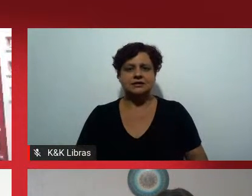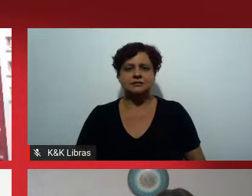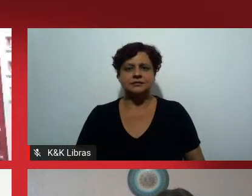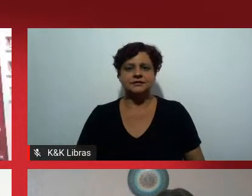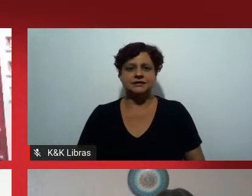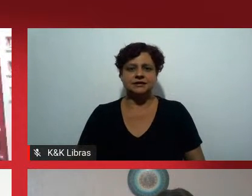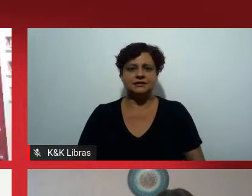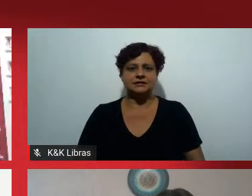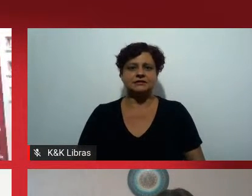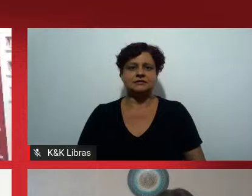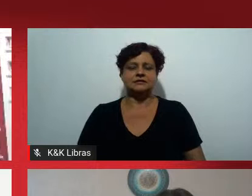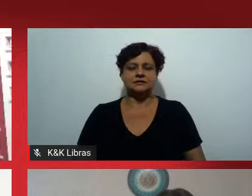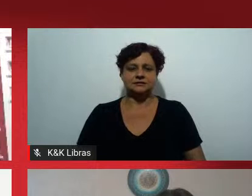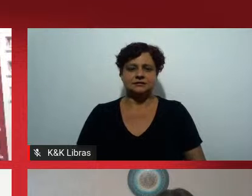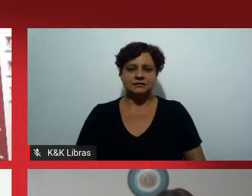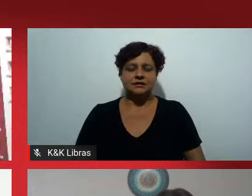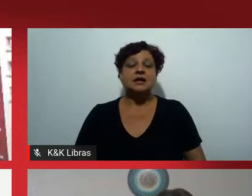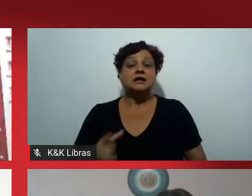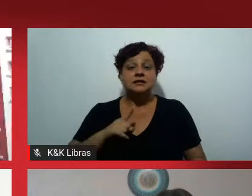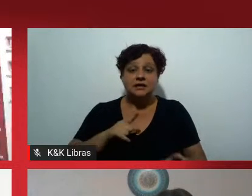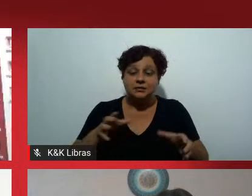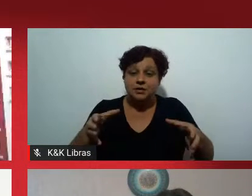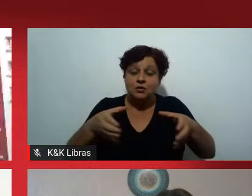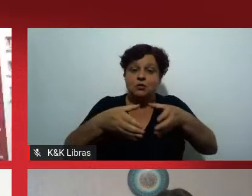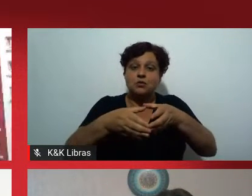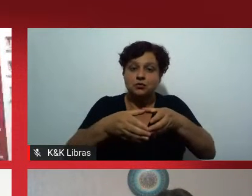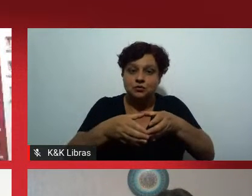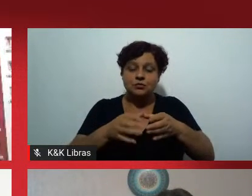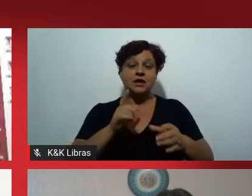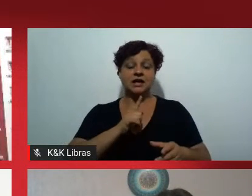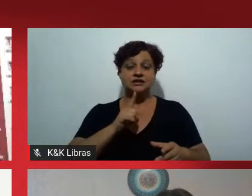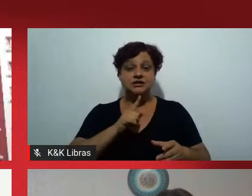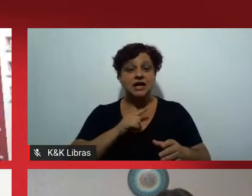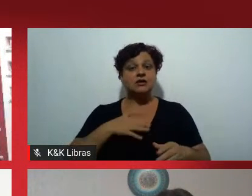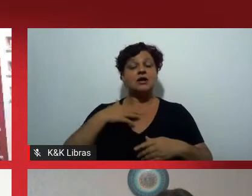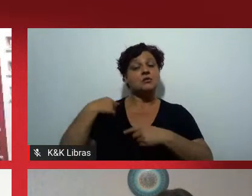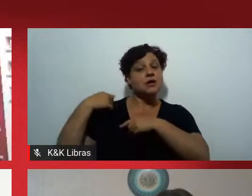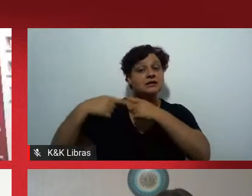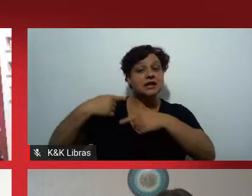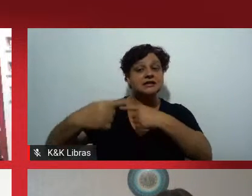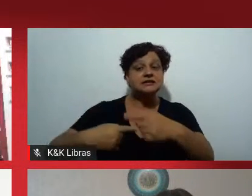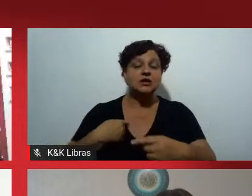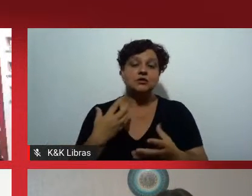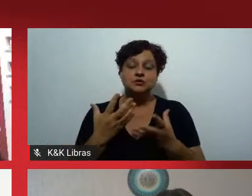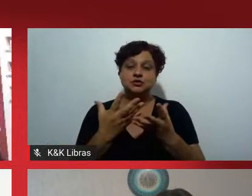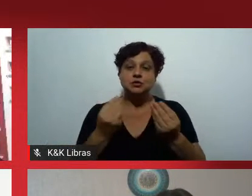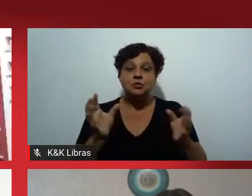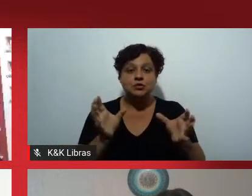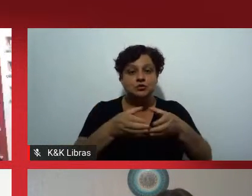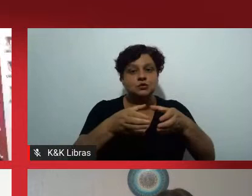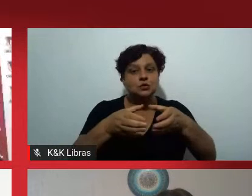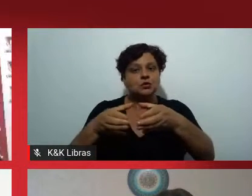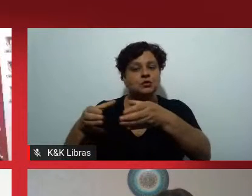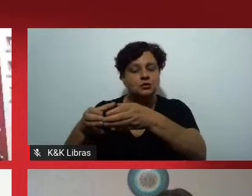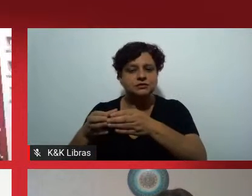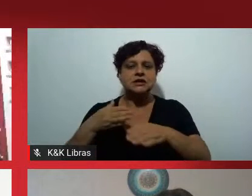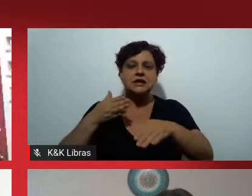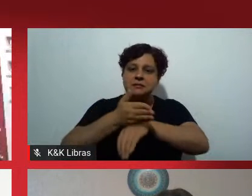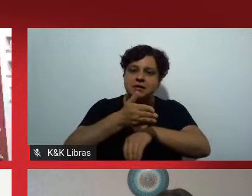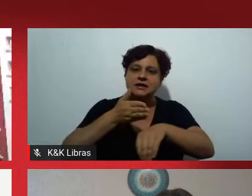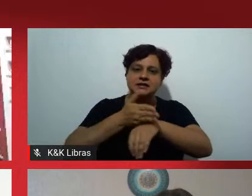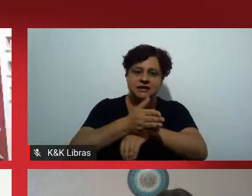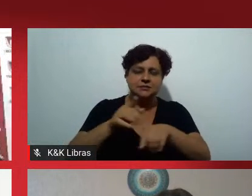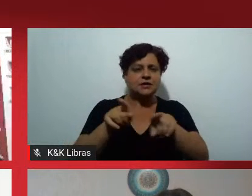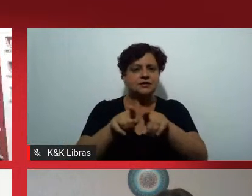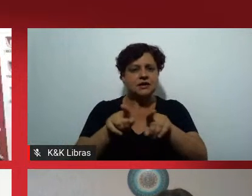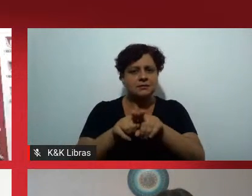our organizations, there might be a perception that they shouldn't apply because they're not wanted. So that's certainly one factor. A